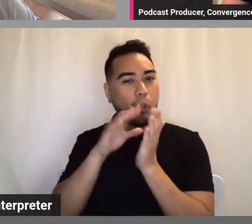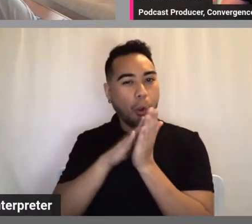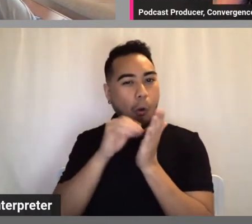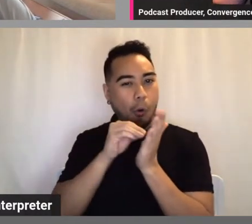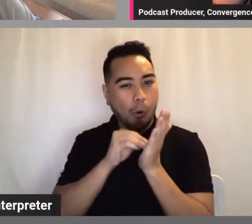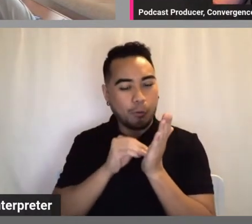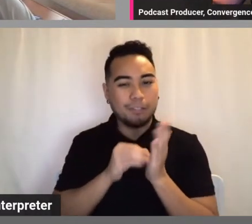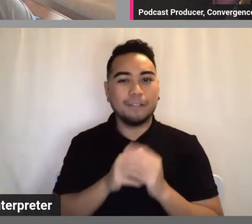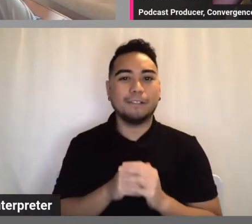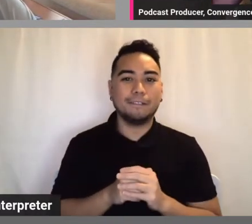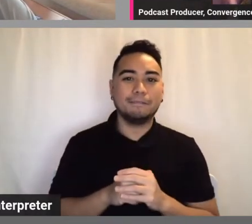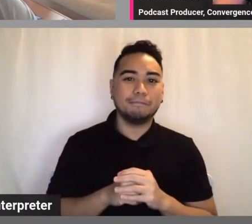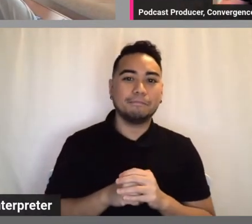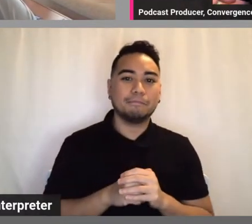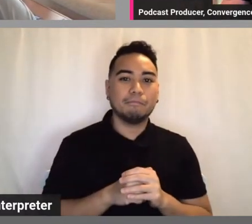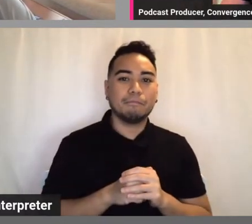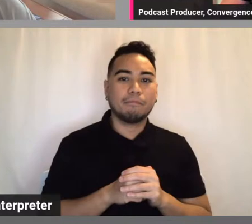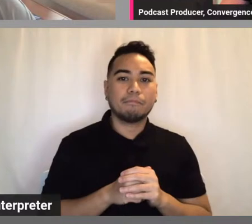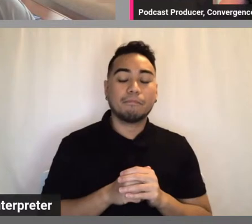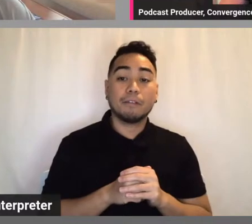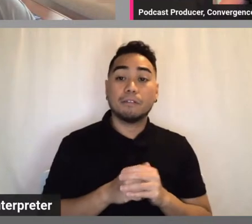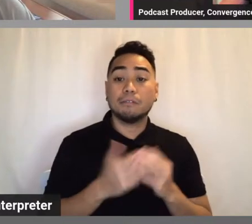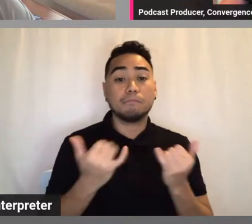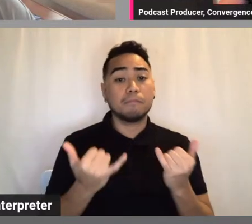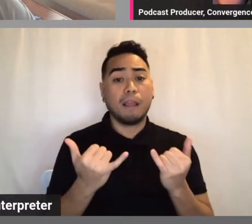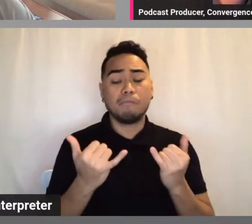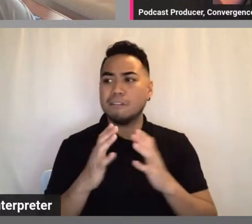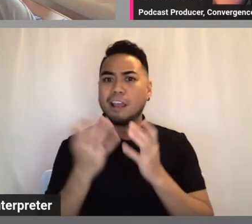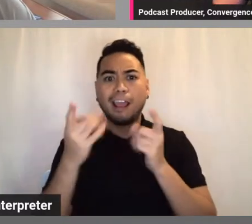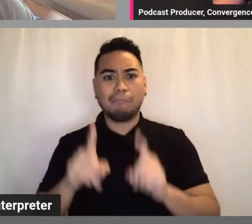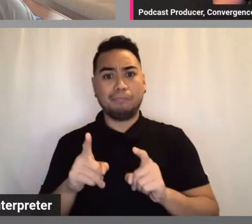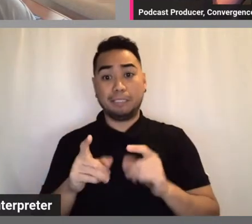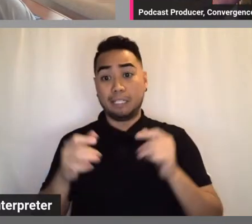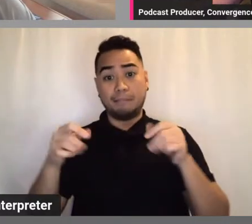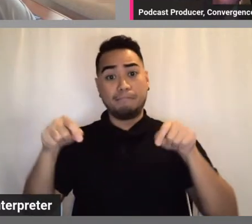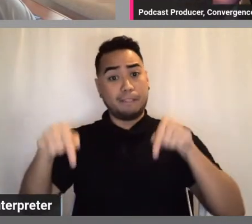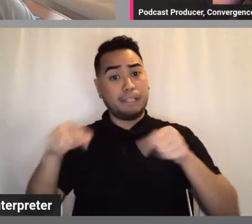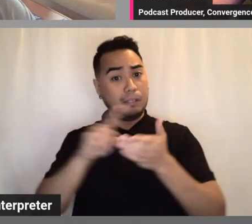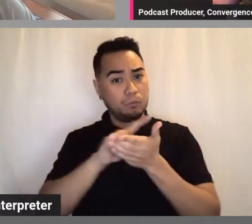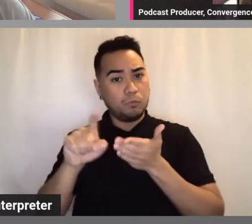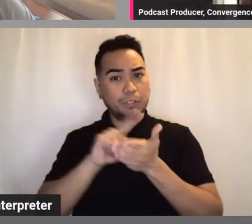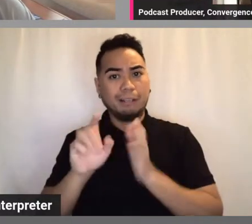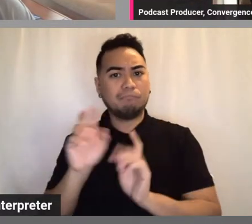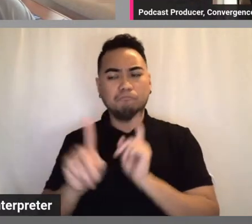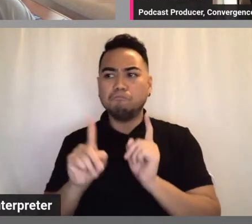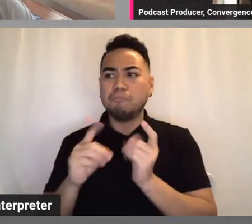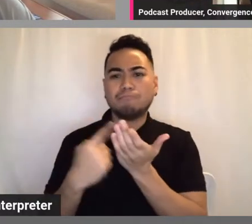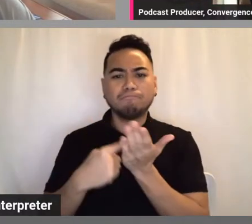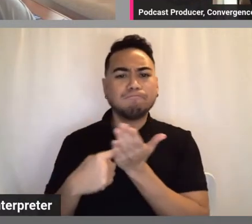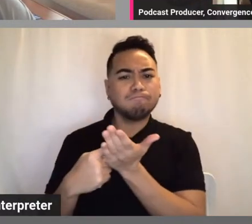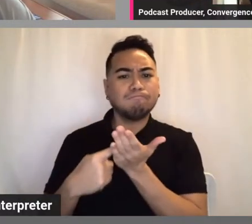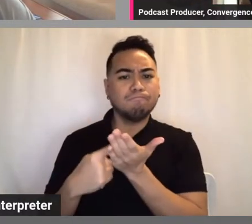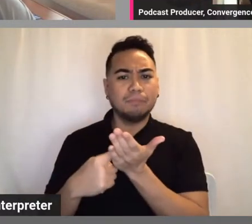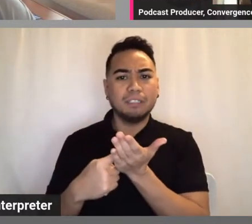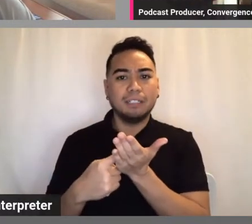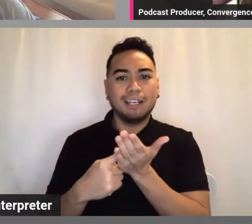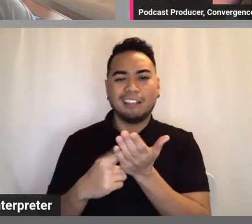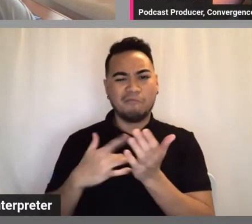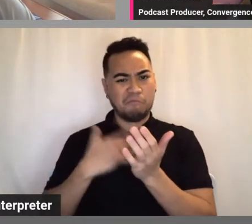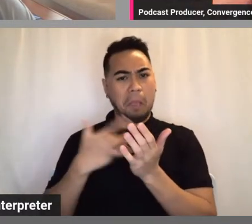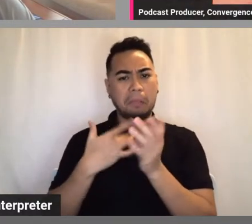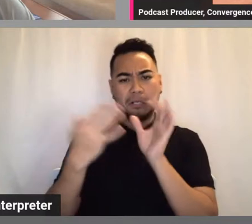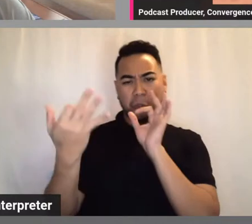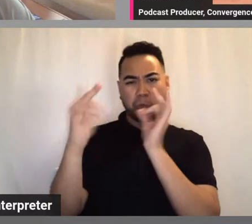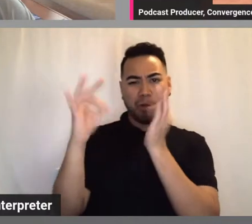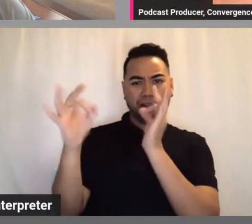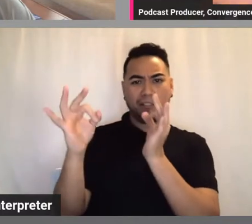say, what is happening this week that people are discussing? And it's like, here's how they're being distracted by it. But what do we